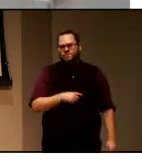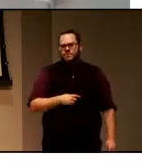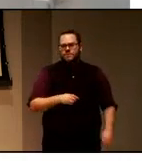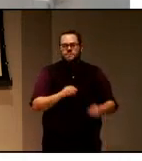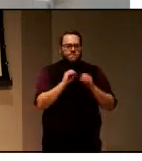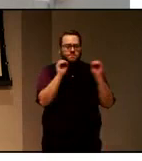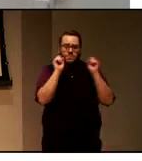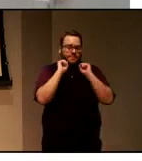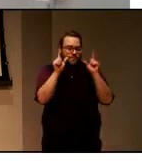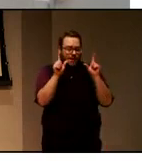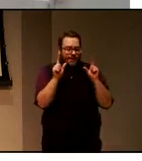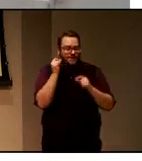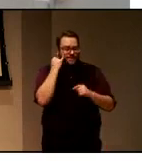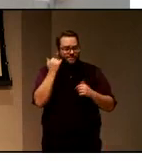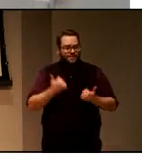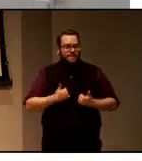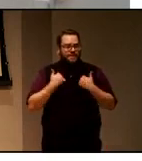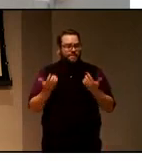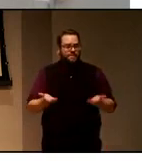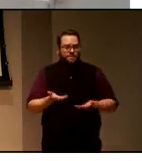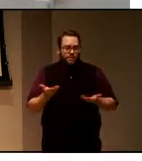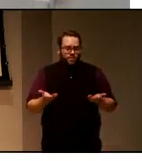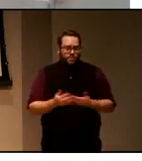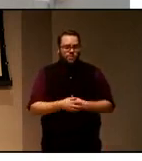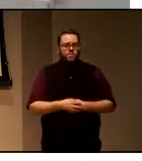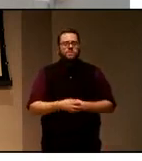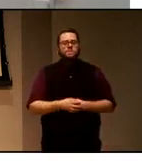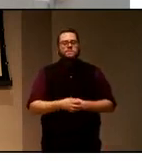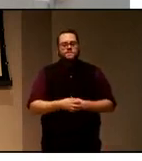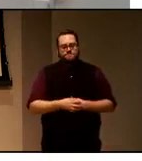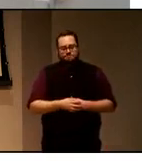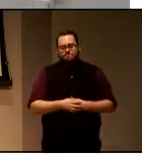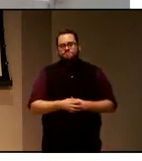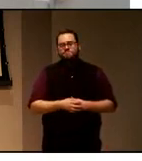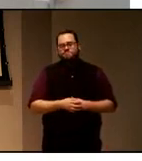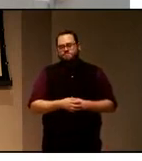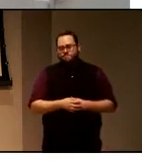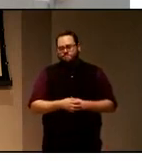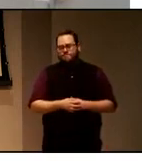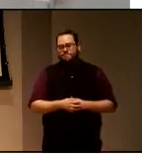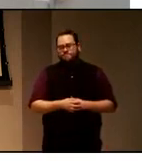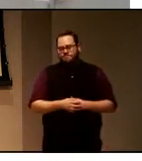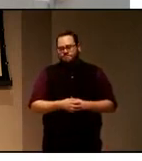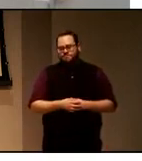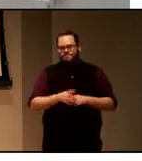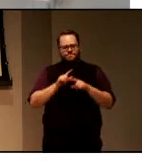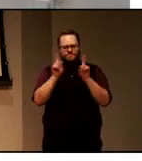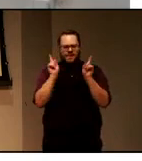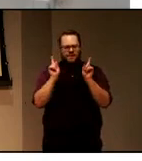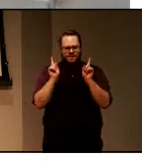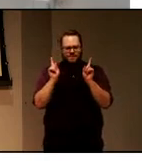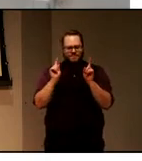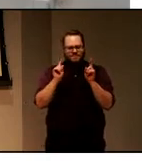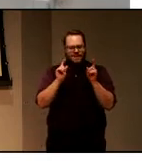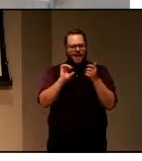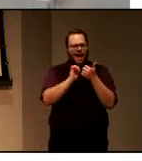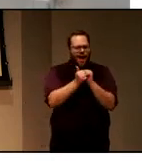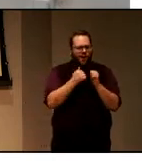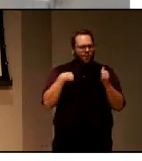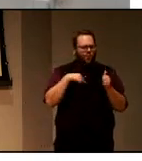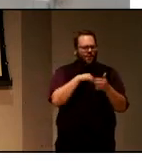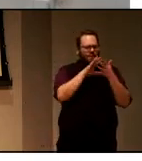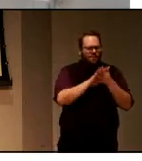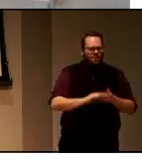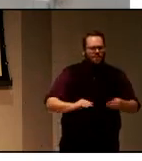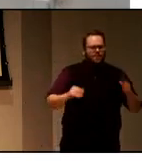surprise to anyone who lives here. But how do we tell stories that ties what you guys